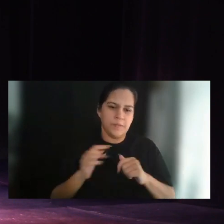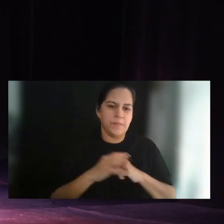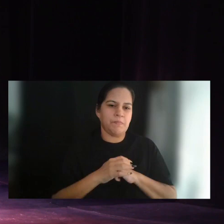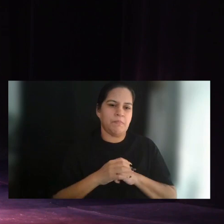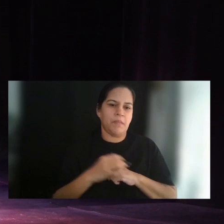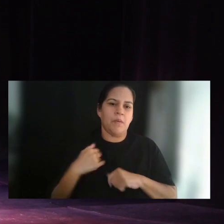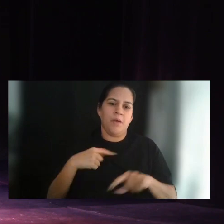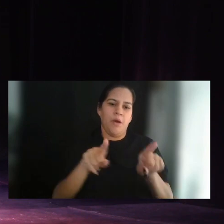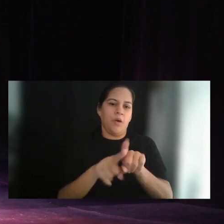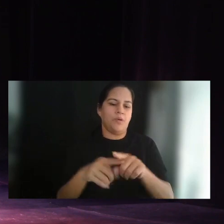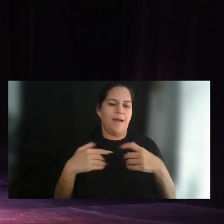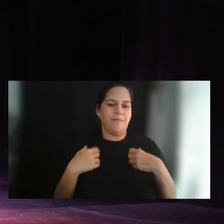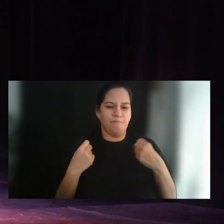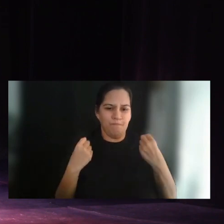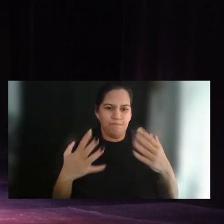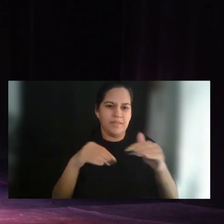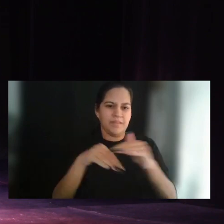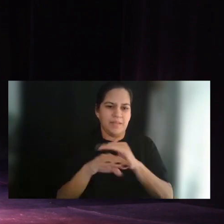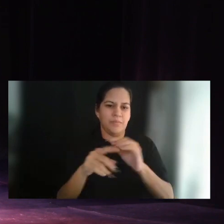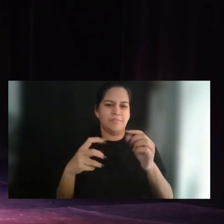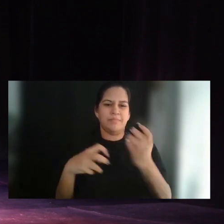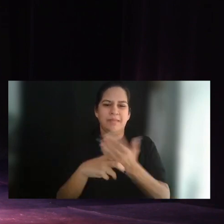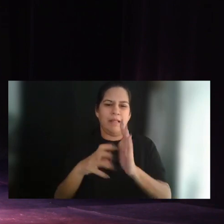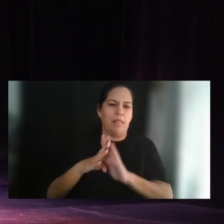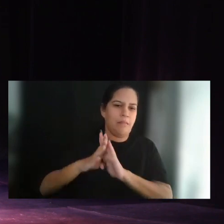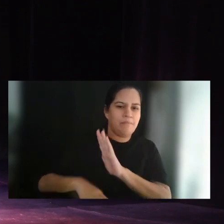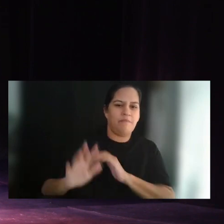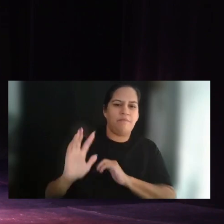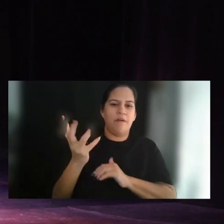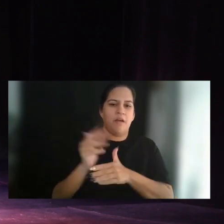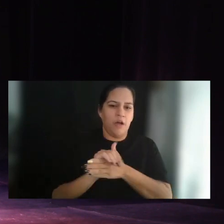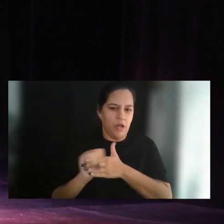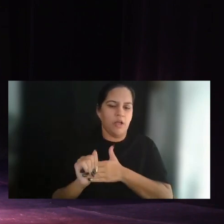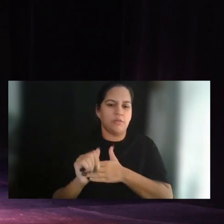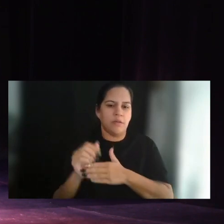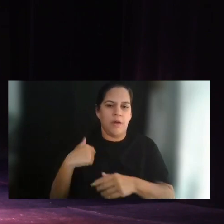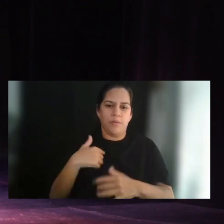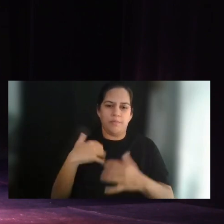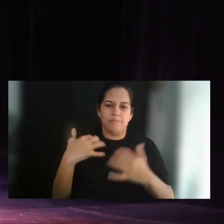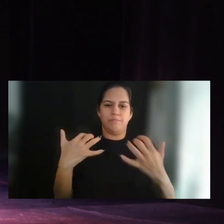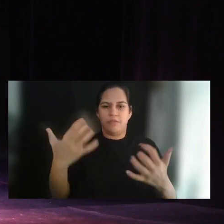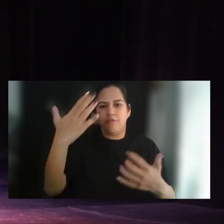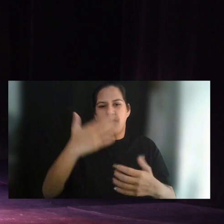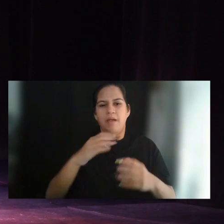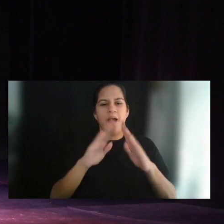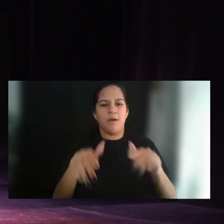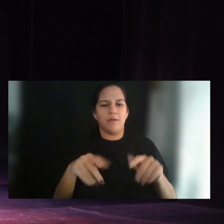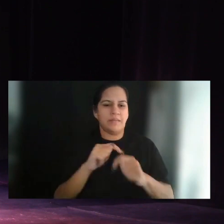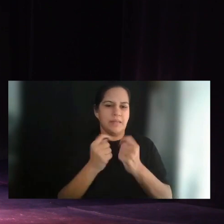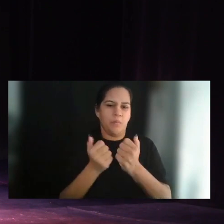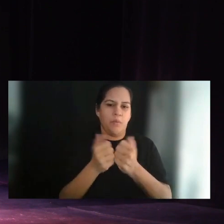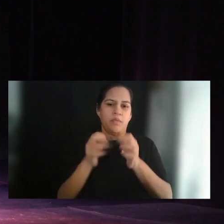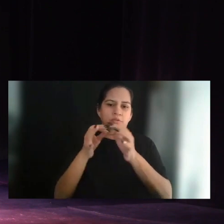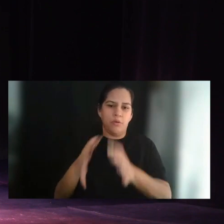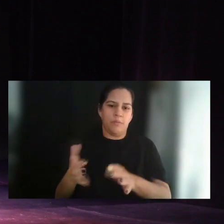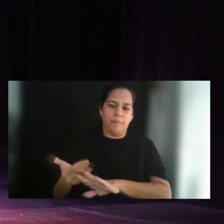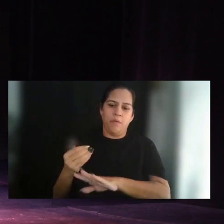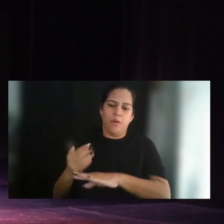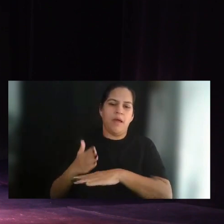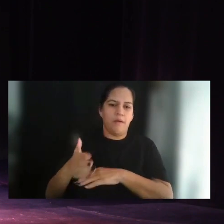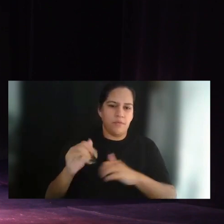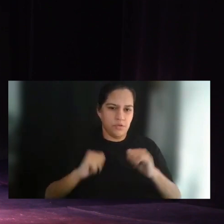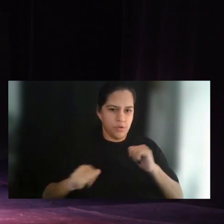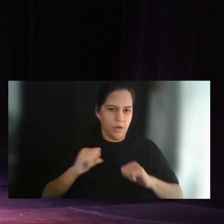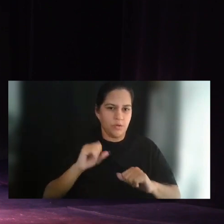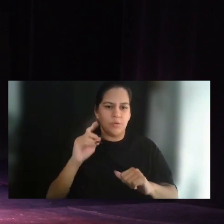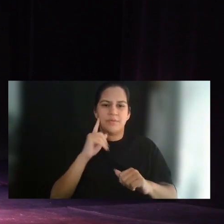prices. The lowest ticket price was $5, and we staffed the front of house team with interpreters before and after the show so that deaf patrons could actually engage